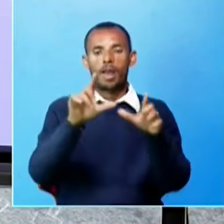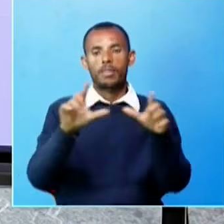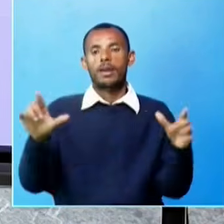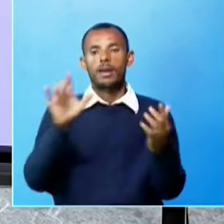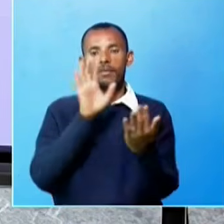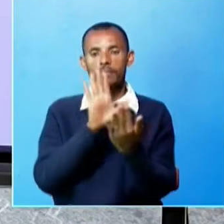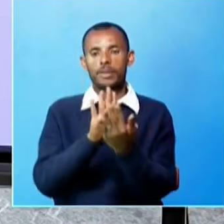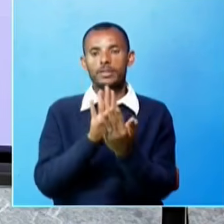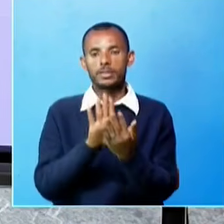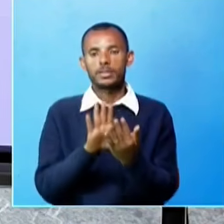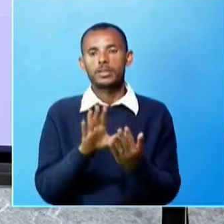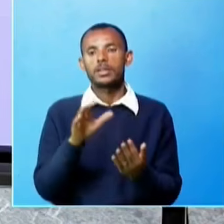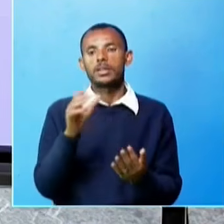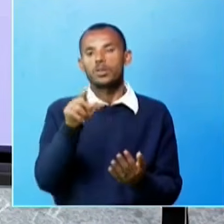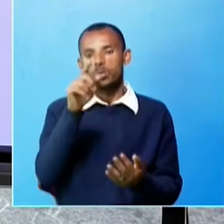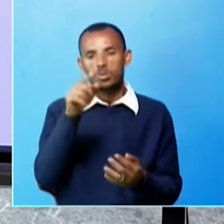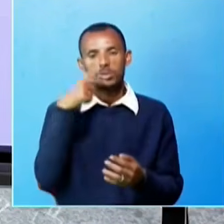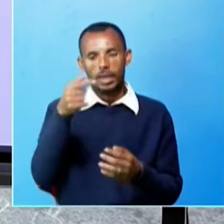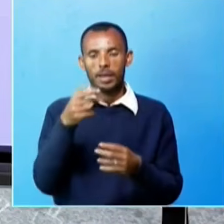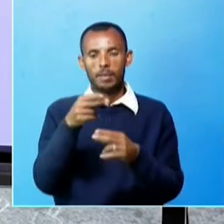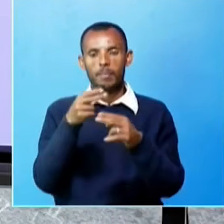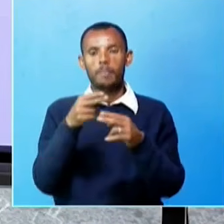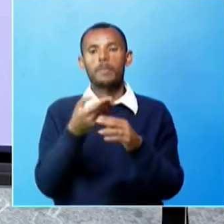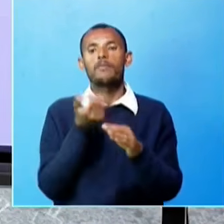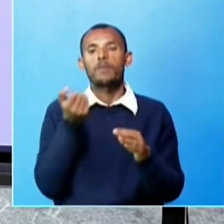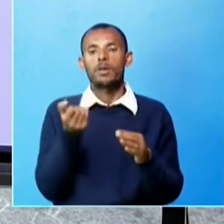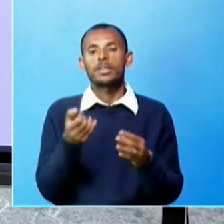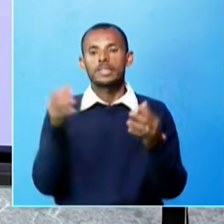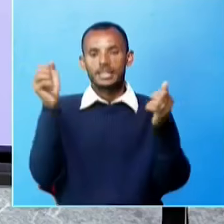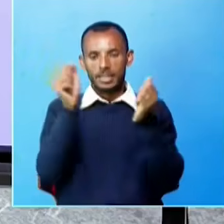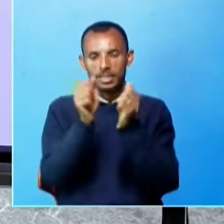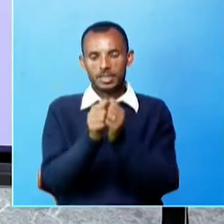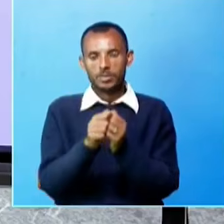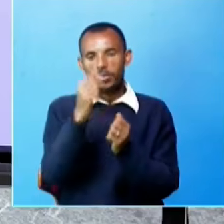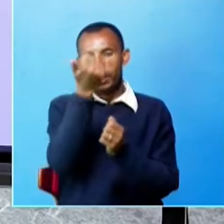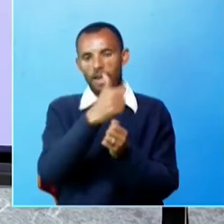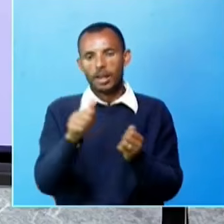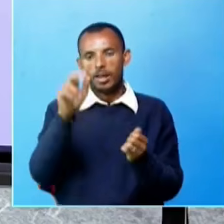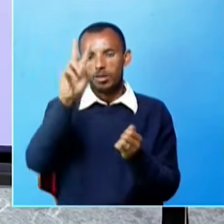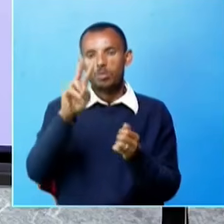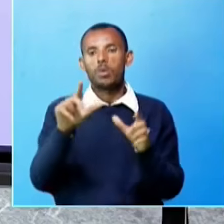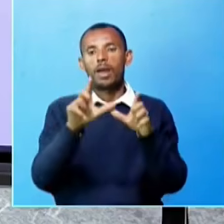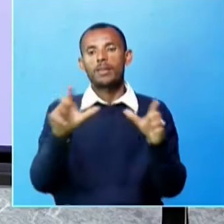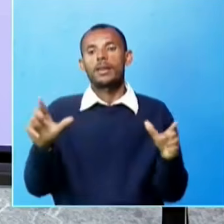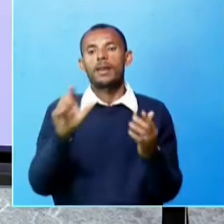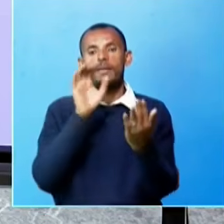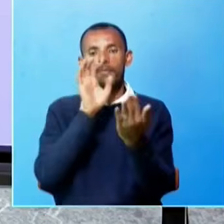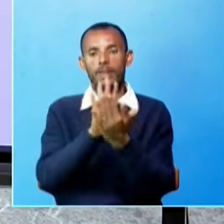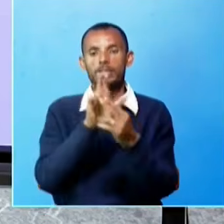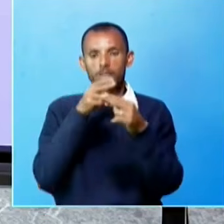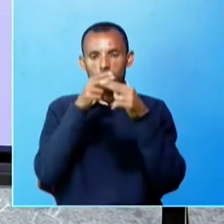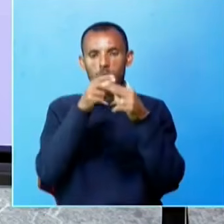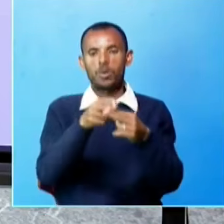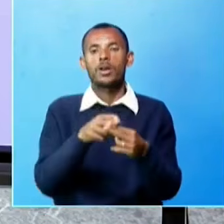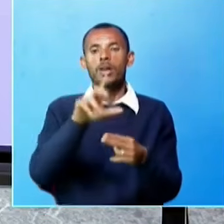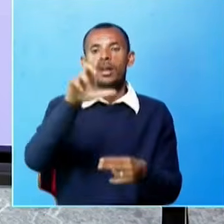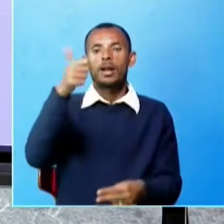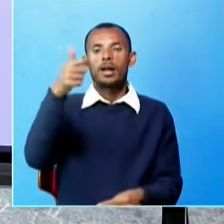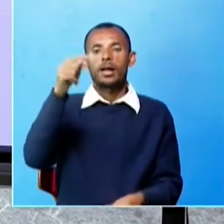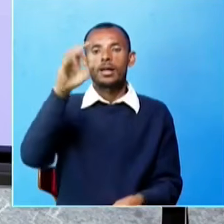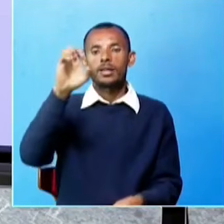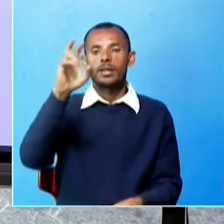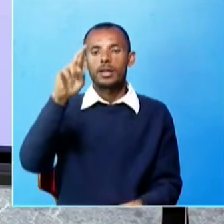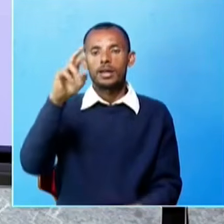faces. As I have said before, the intersection of any 2 lateral faces is called lateral